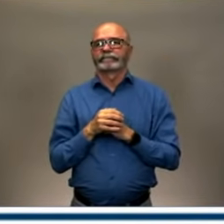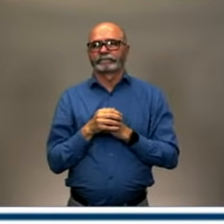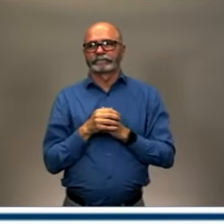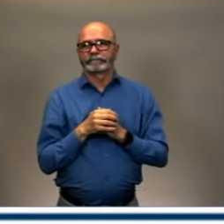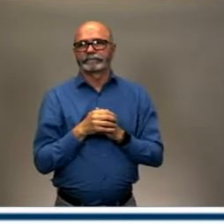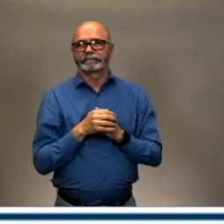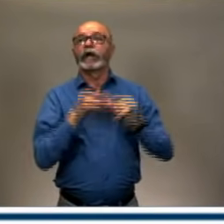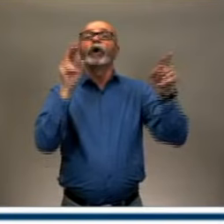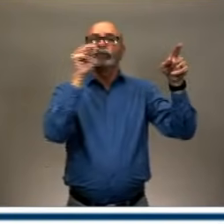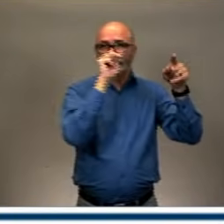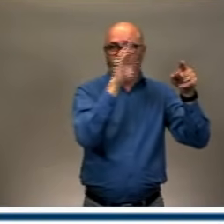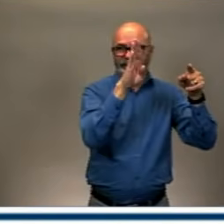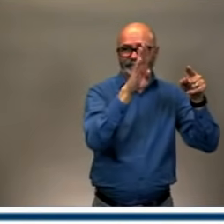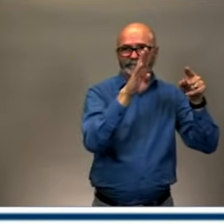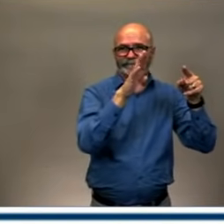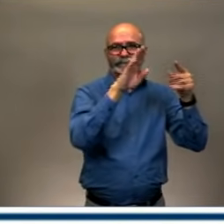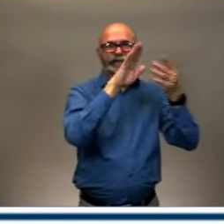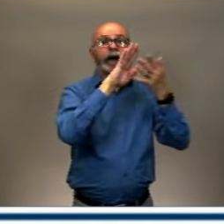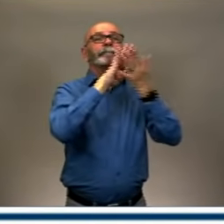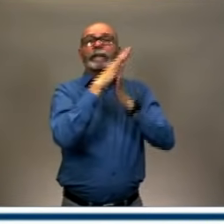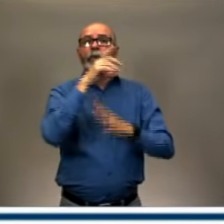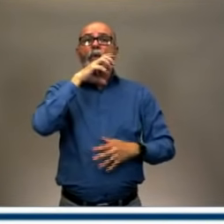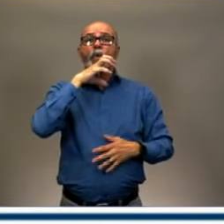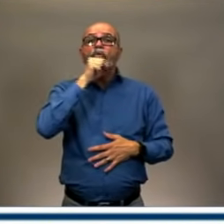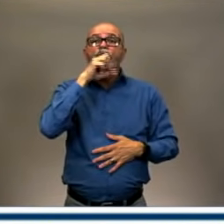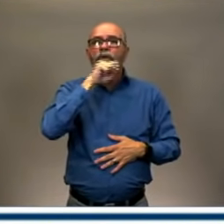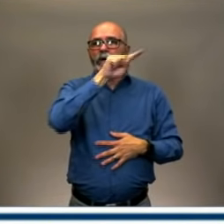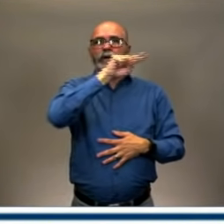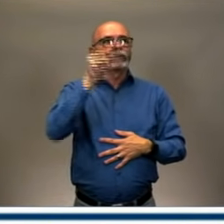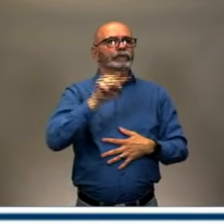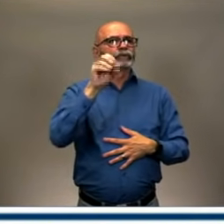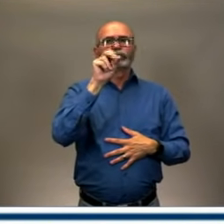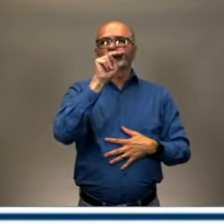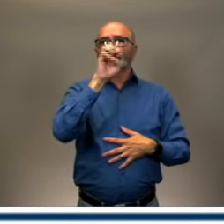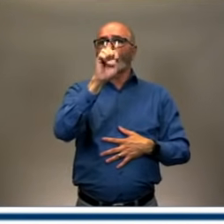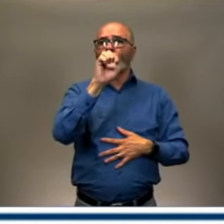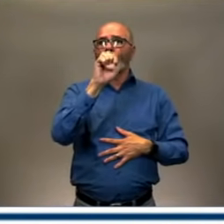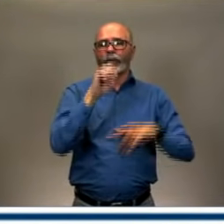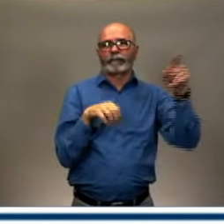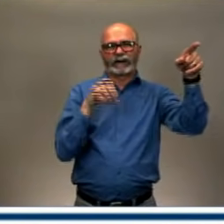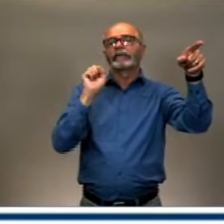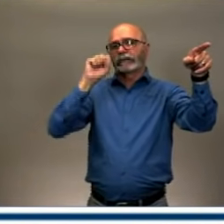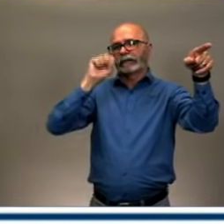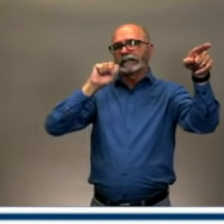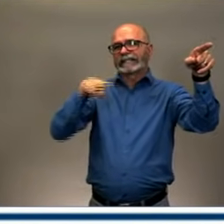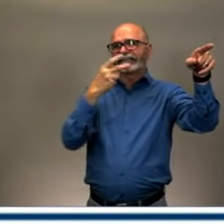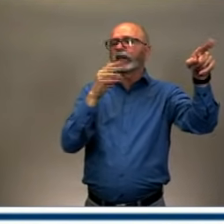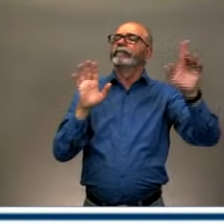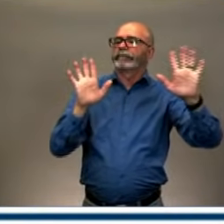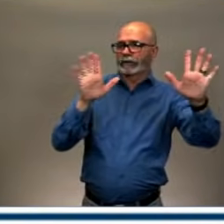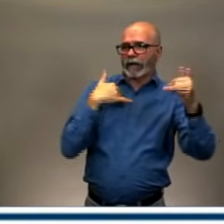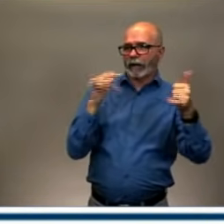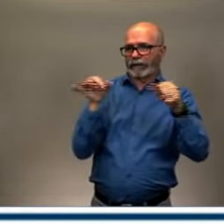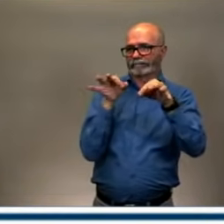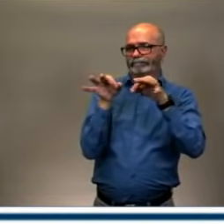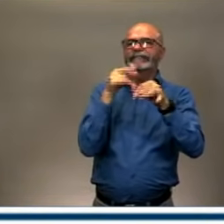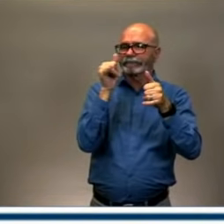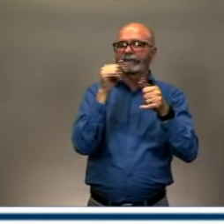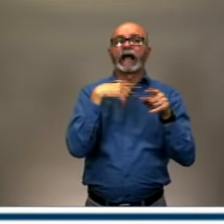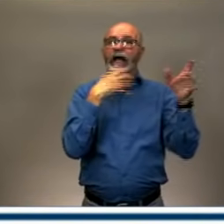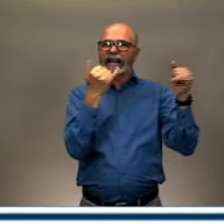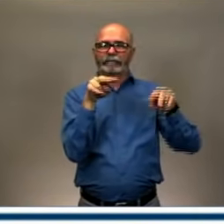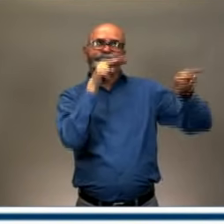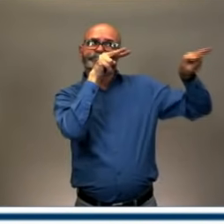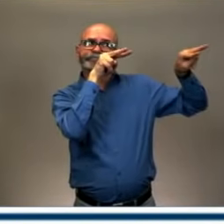would it take for that to happen? Well, that's something that we've looked at today. We'll continue to watch what's happening within